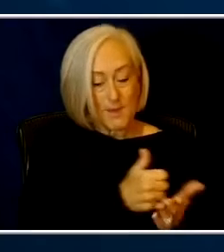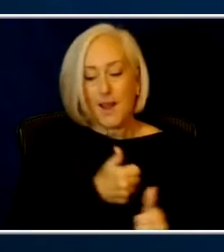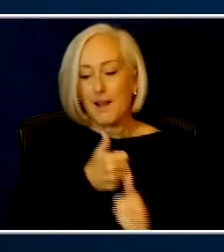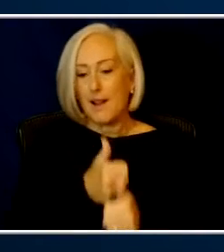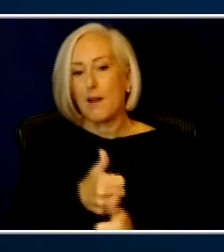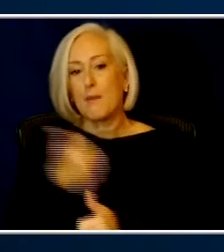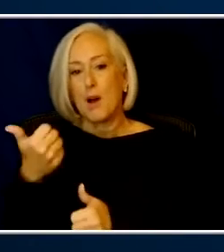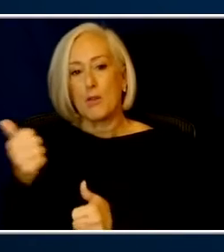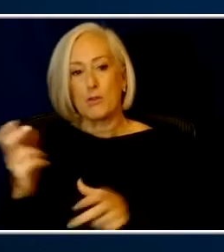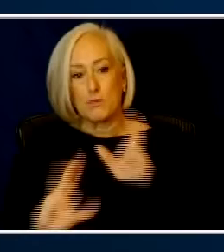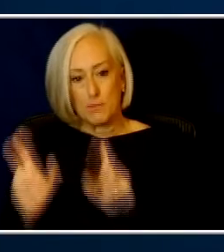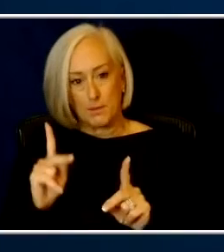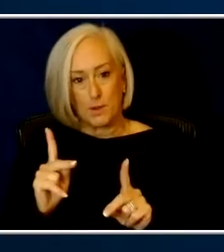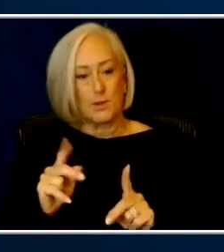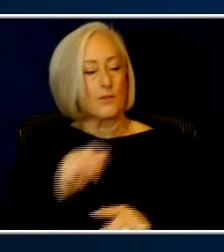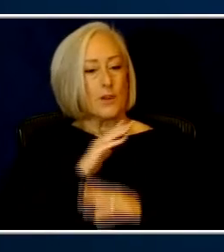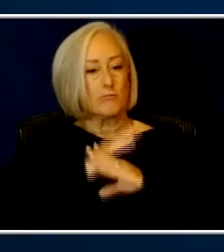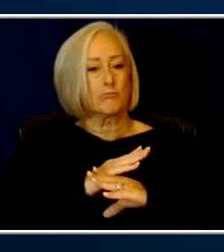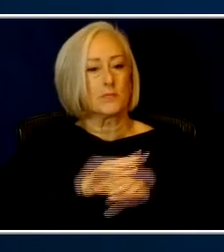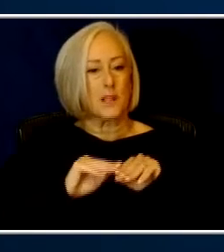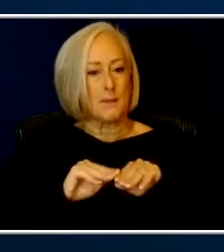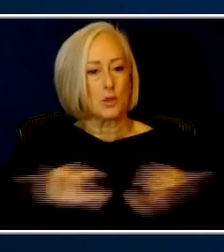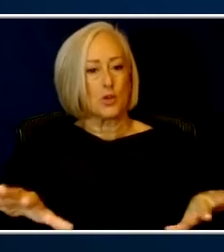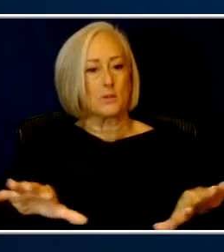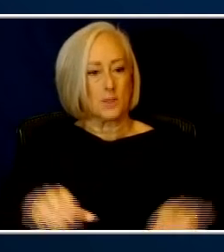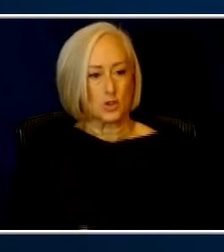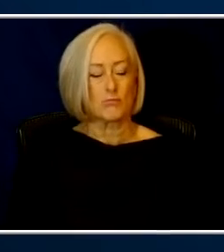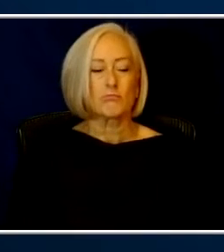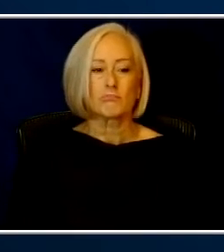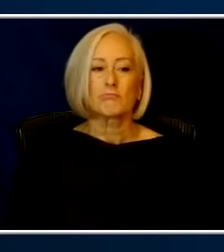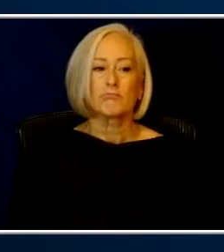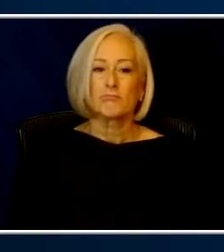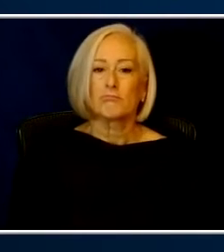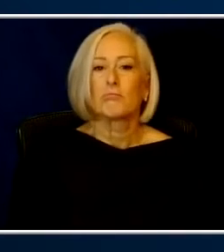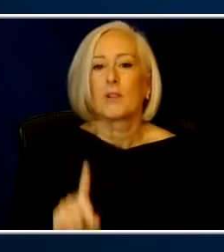I think that's right. And Dr. Hays, our CMO at